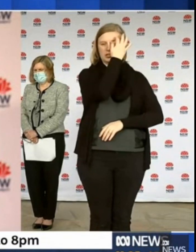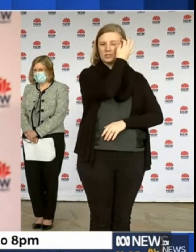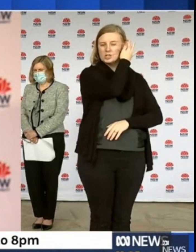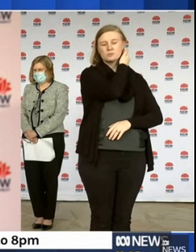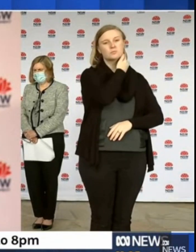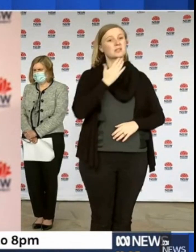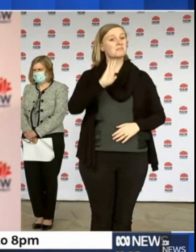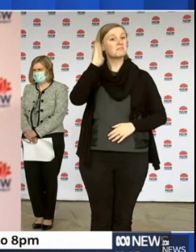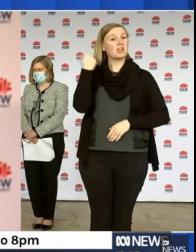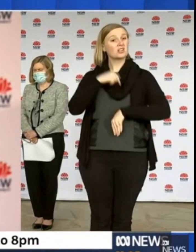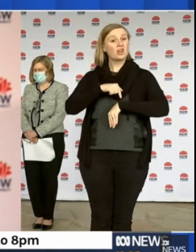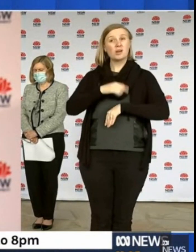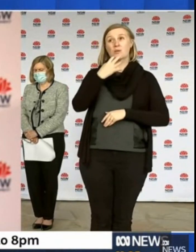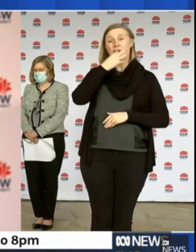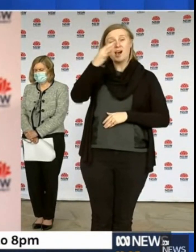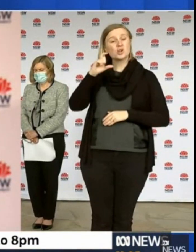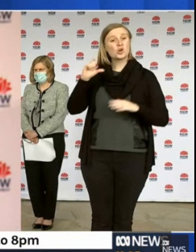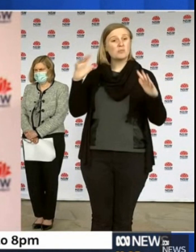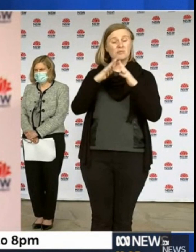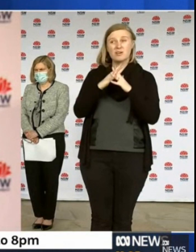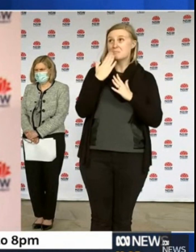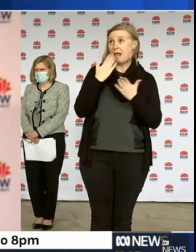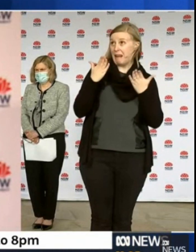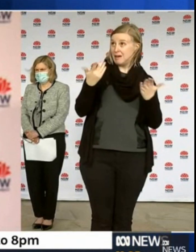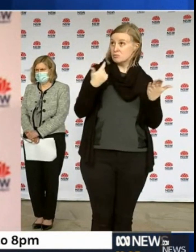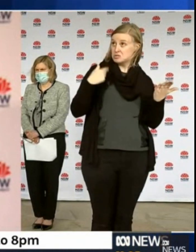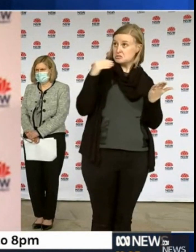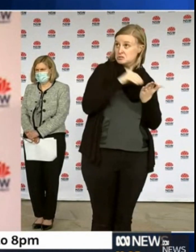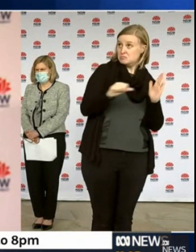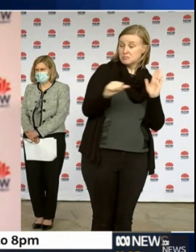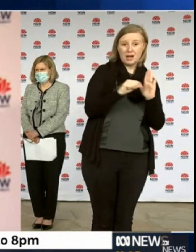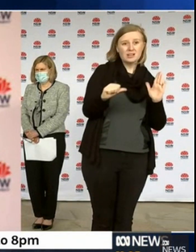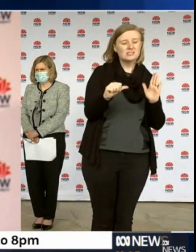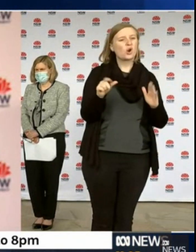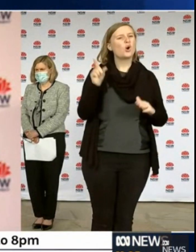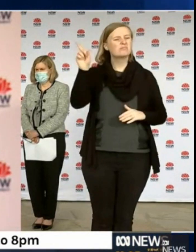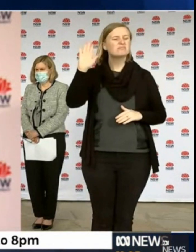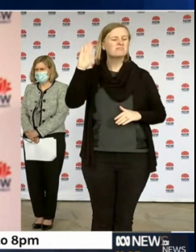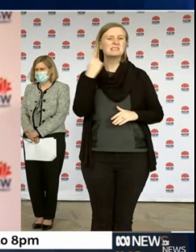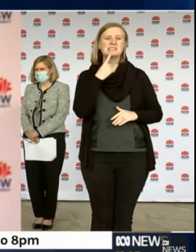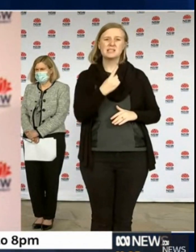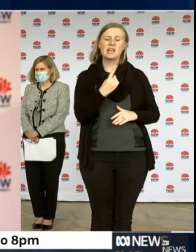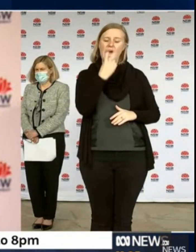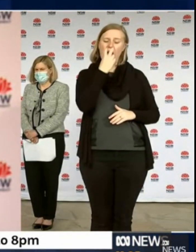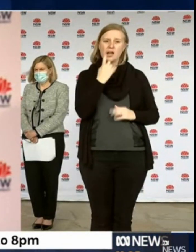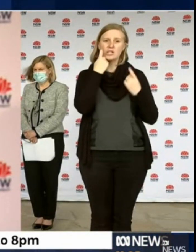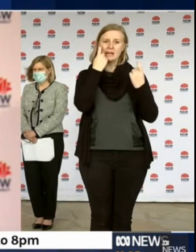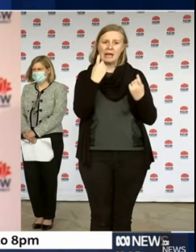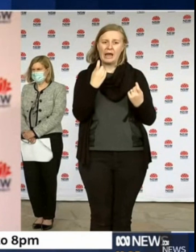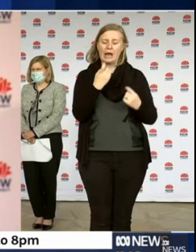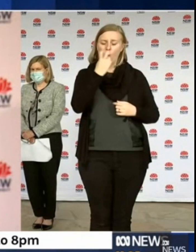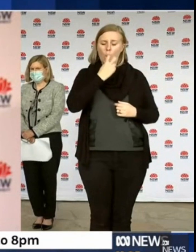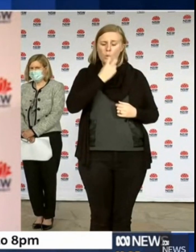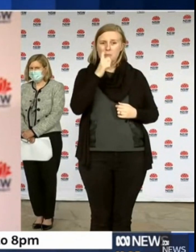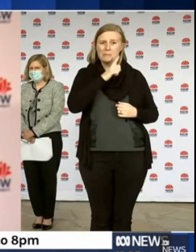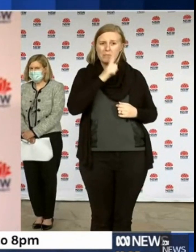let us do that, because obviously there was a strategy to prioritise aged care residents, which I completely understand. But